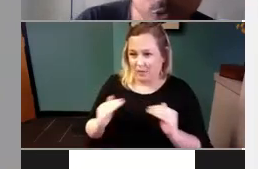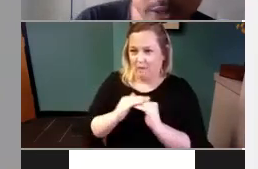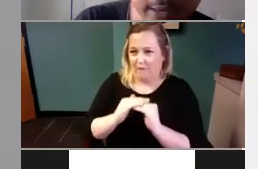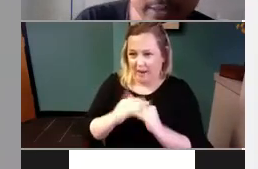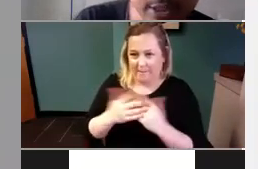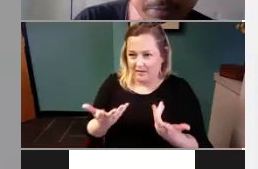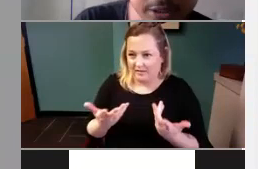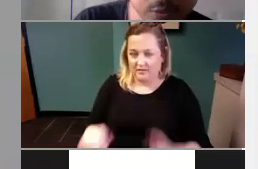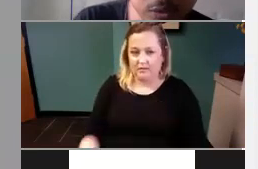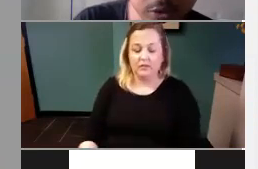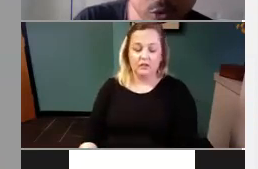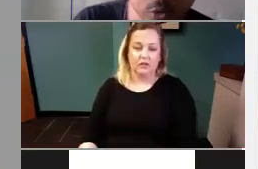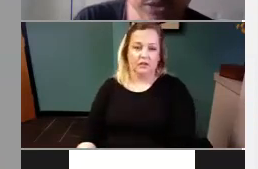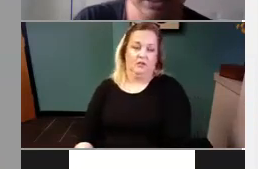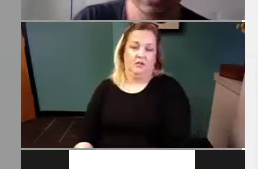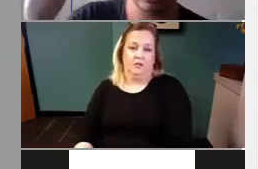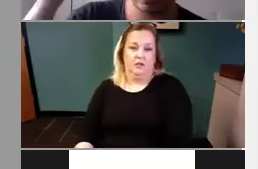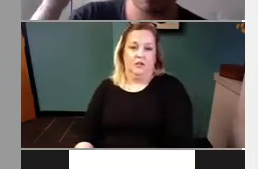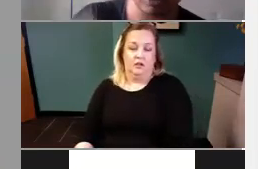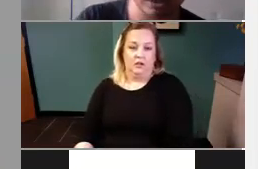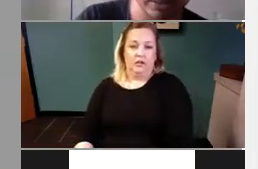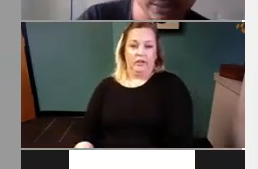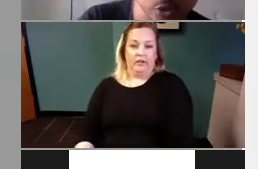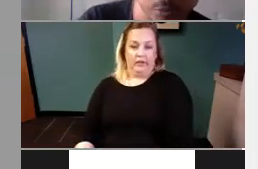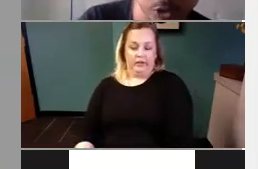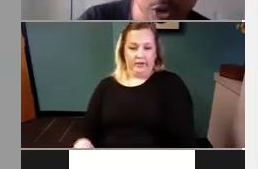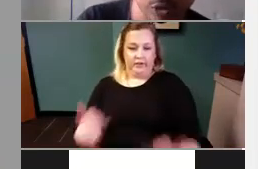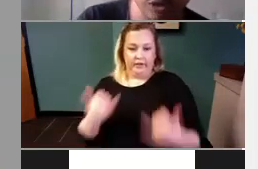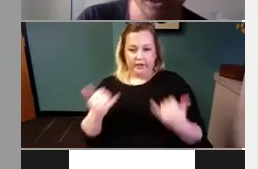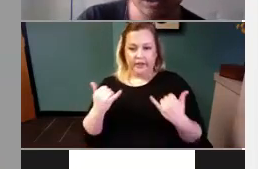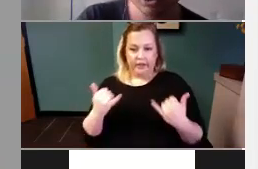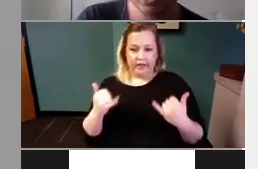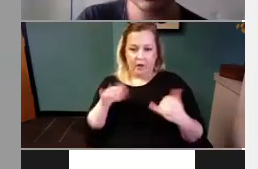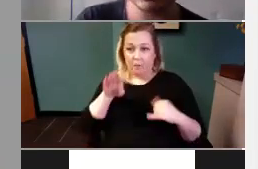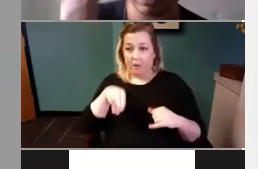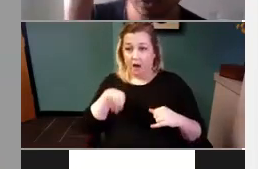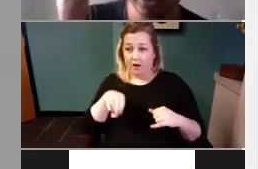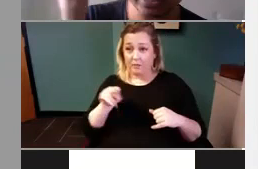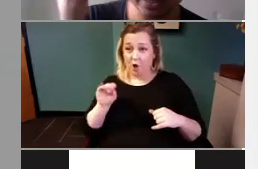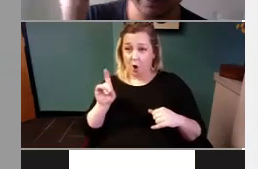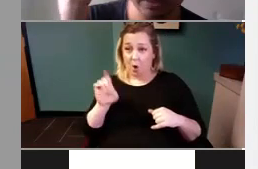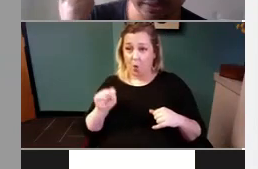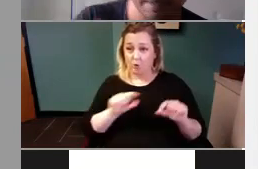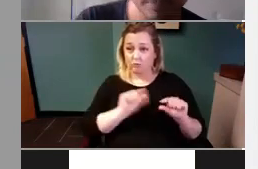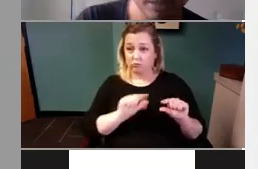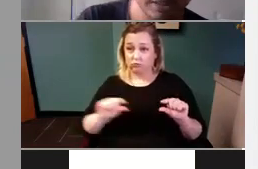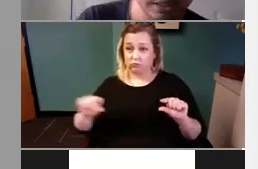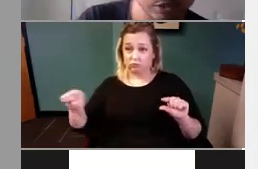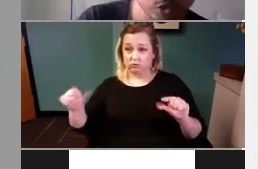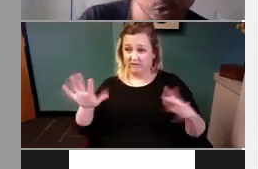now if you look at these particular nodes about in this topological order, you will notice a couple